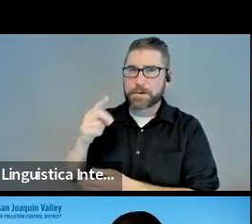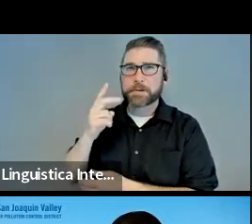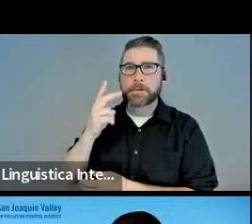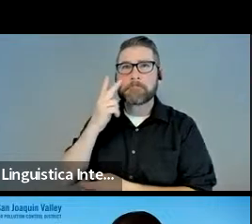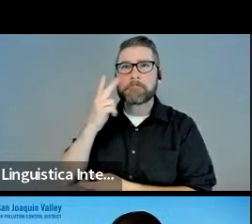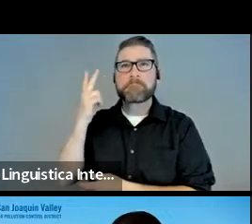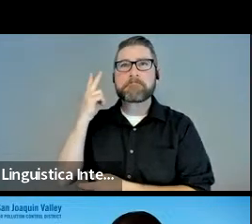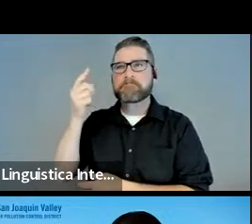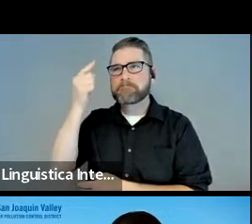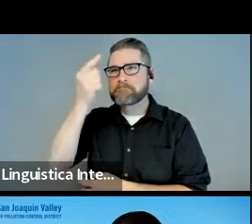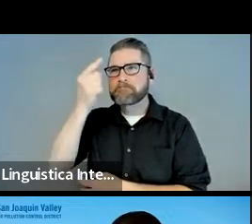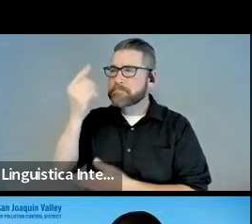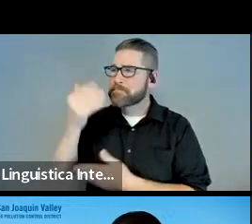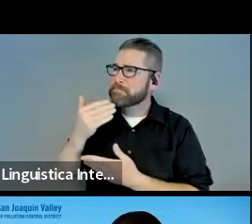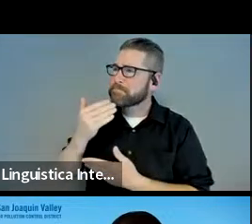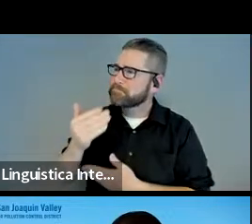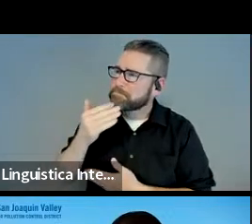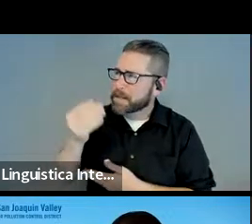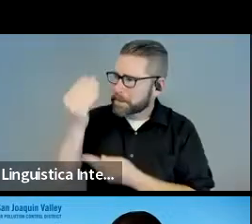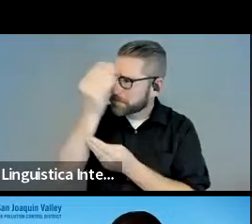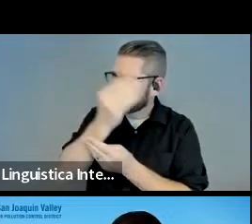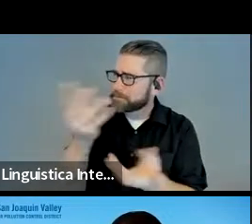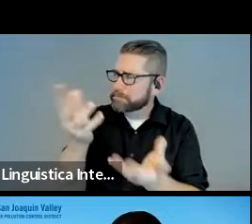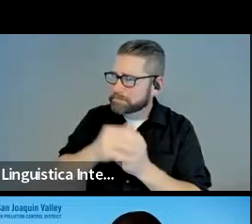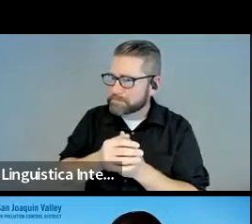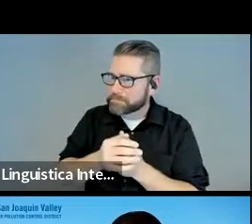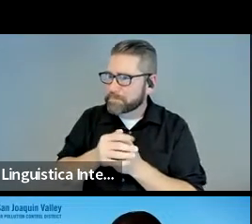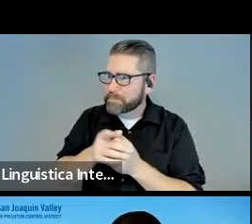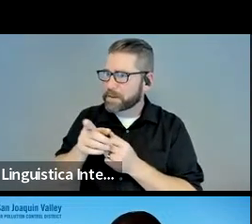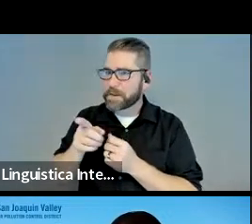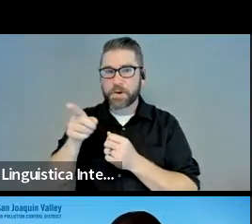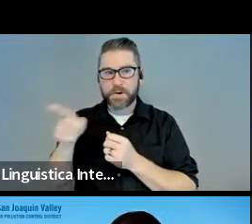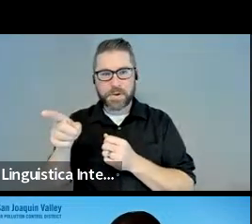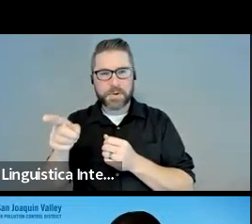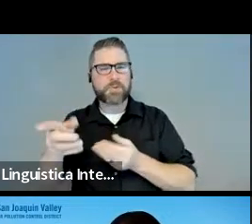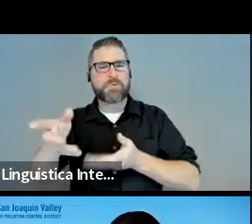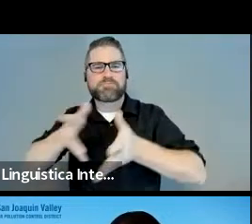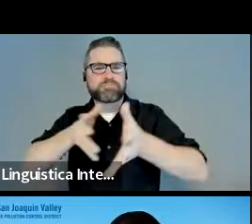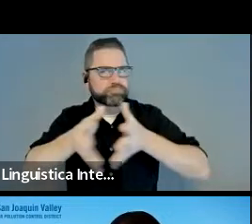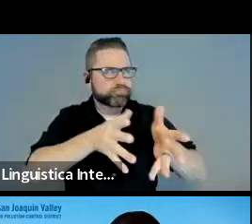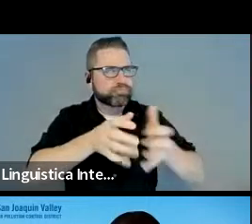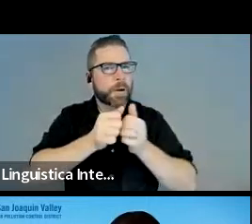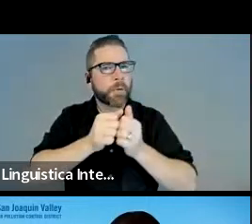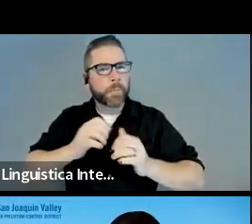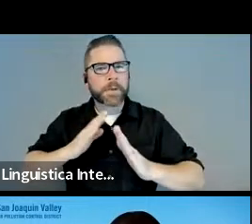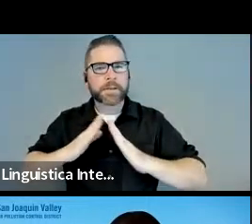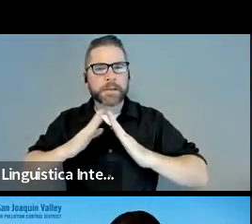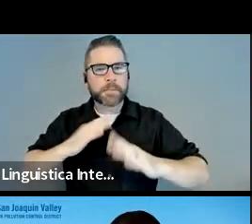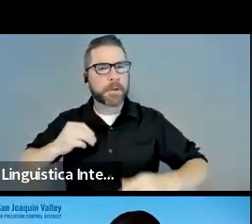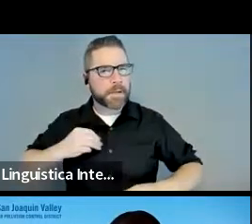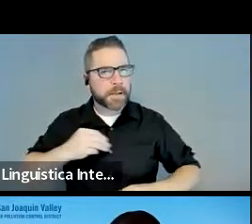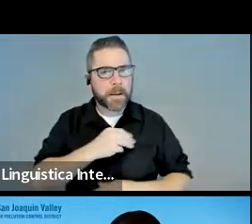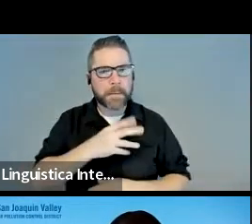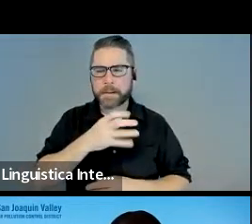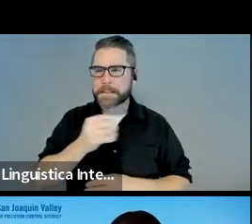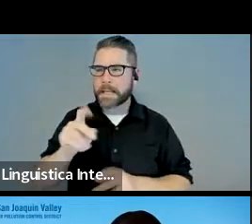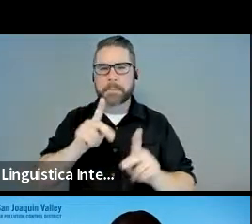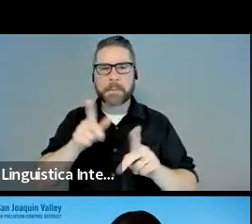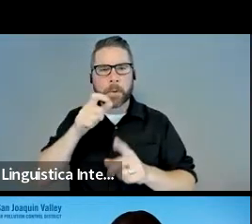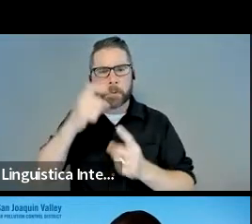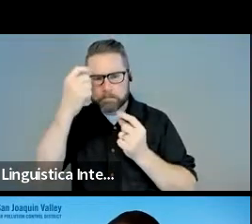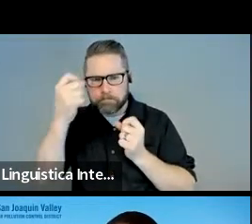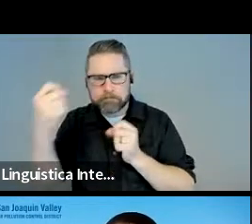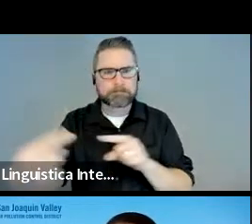engaged with community members and like-minded people who want to fight for climate justice,